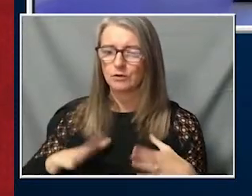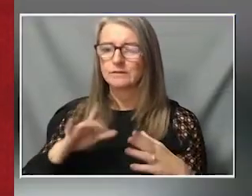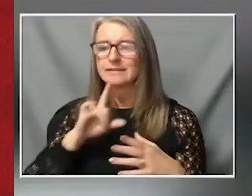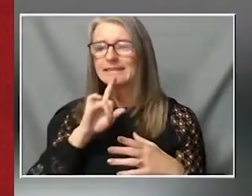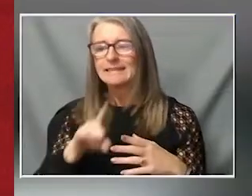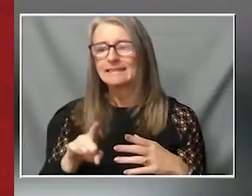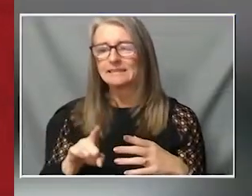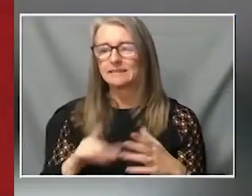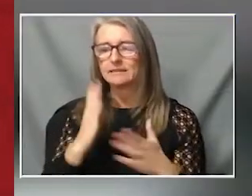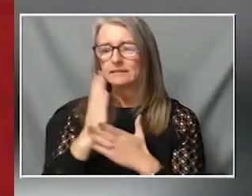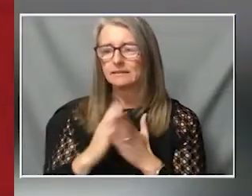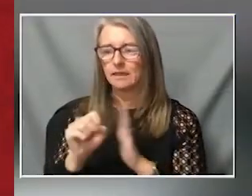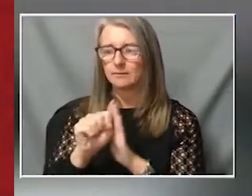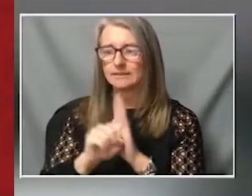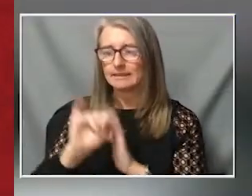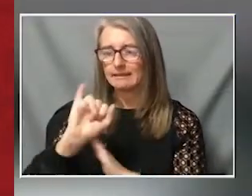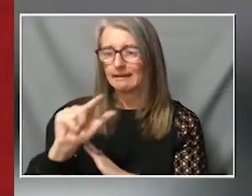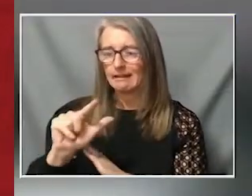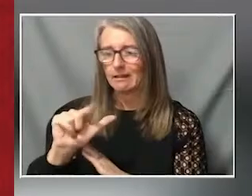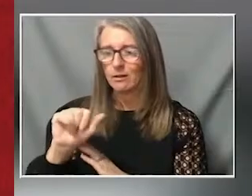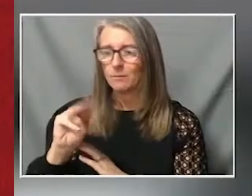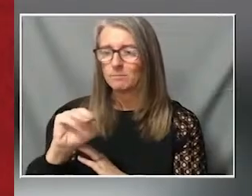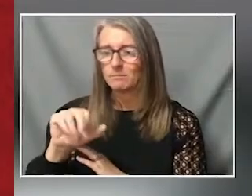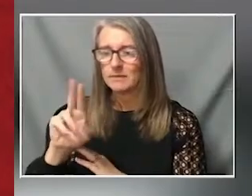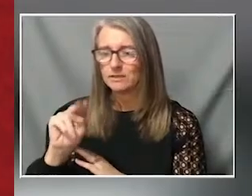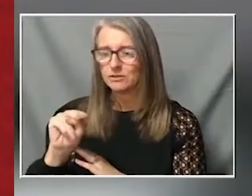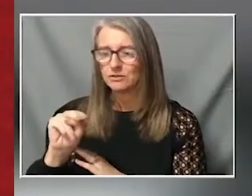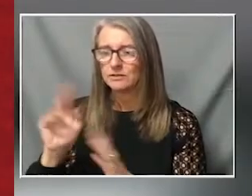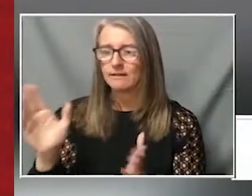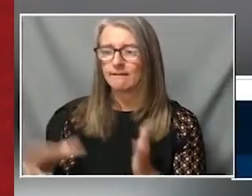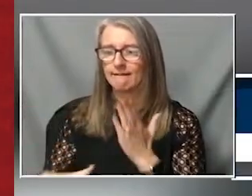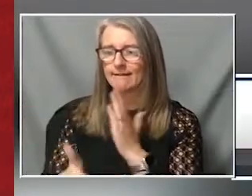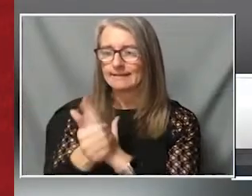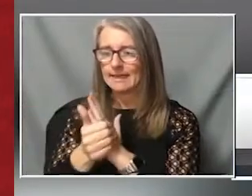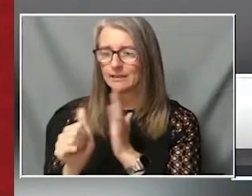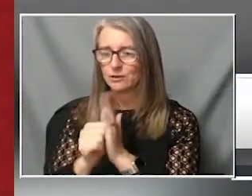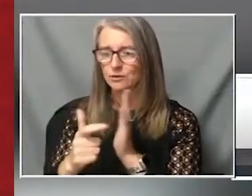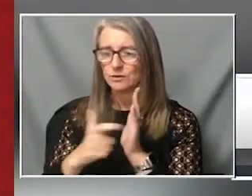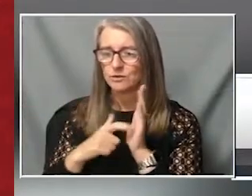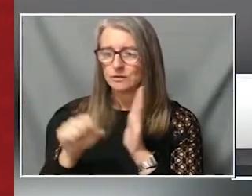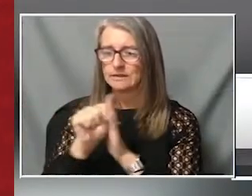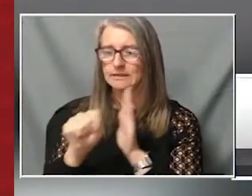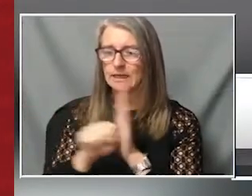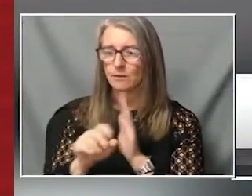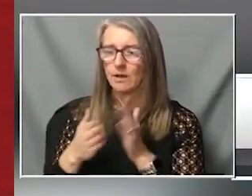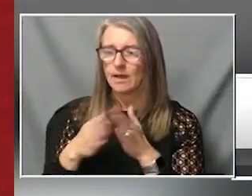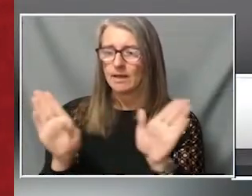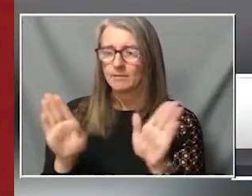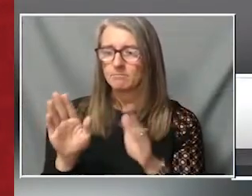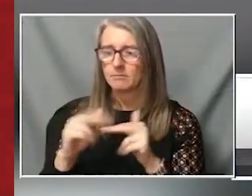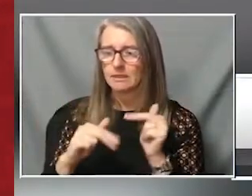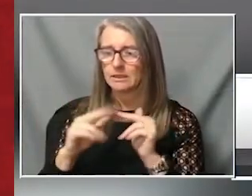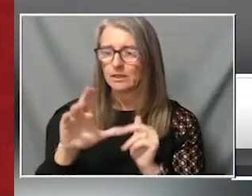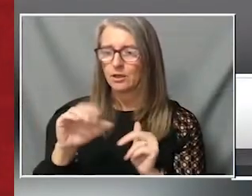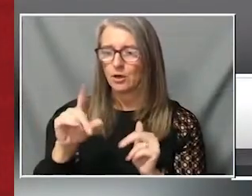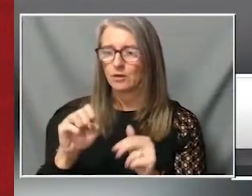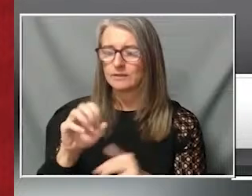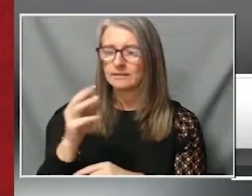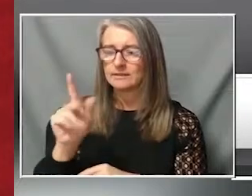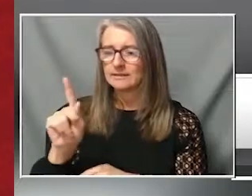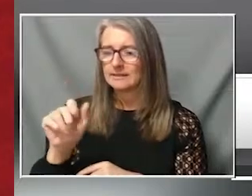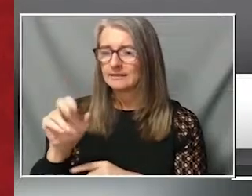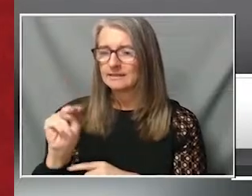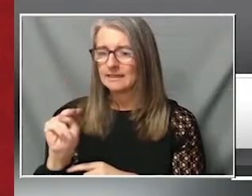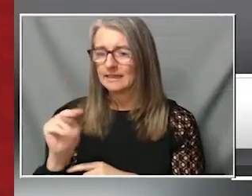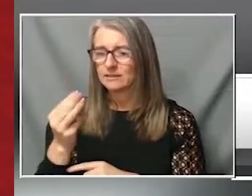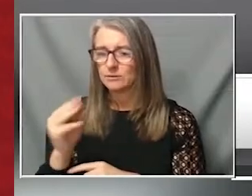So a few states like Illinois and Minnesota have attached those requirements to their statewide building codes. Kansas and Missouri are both